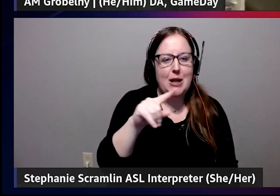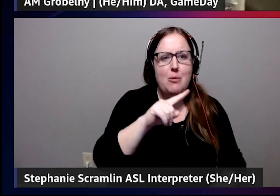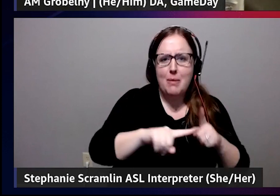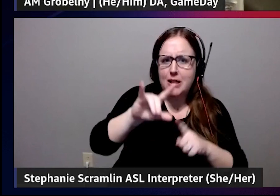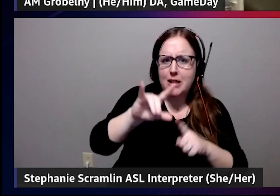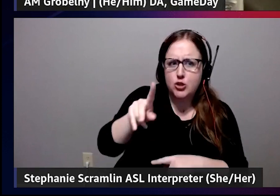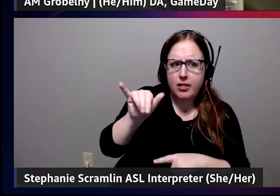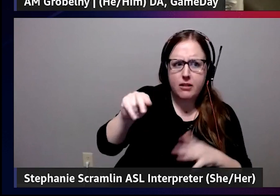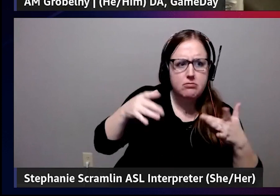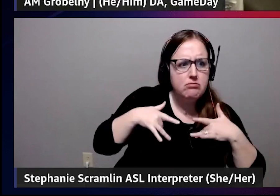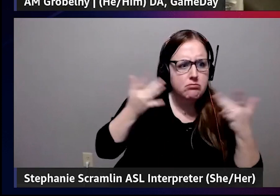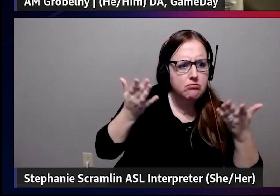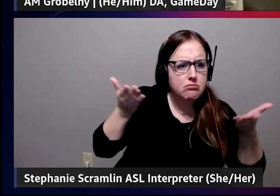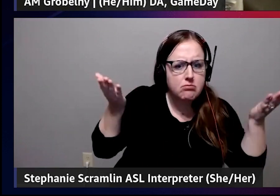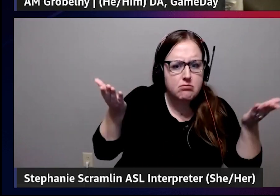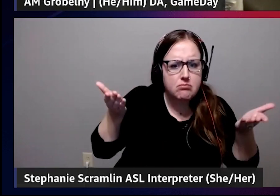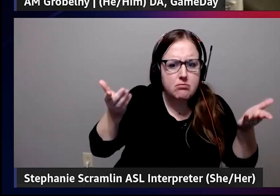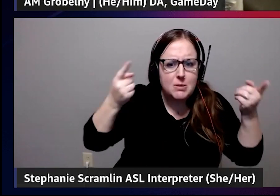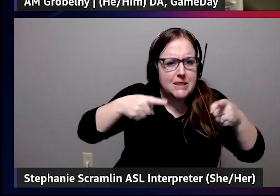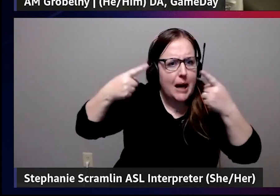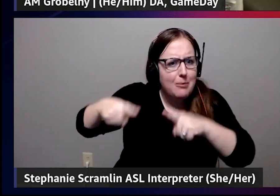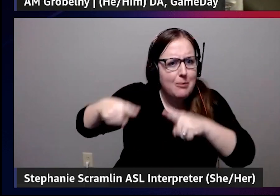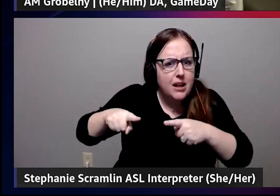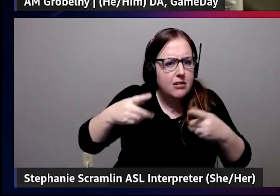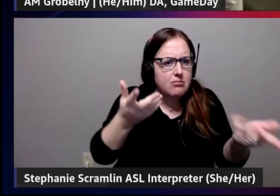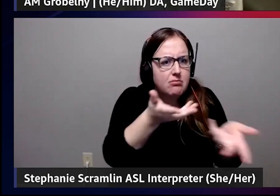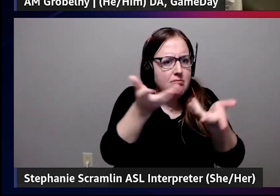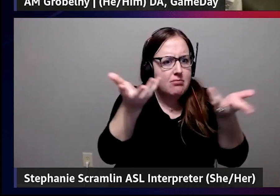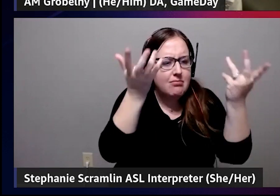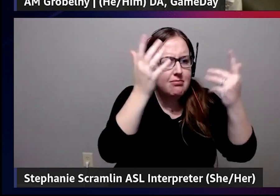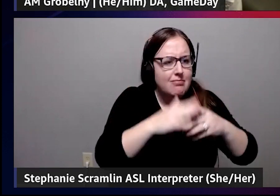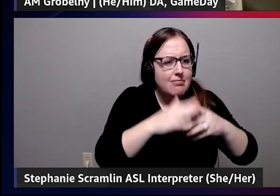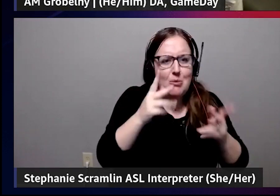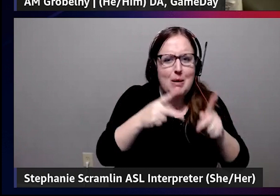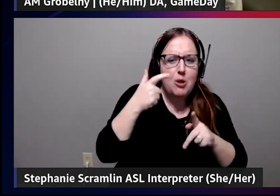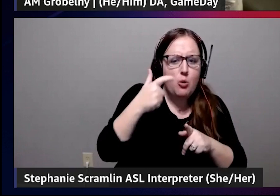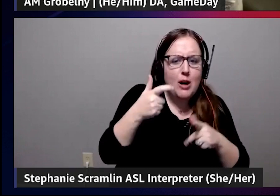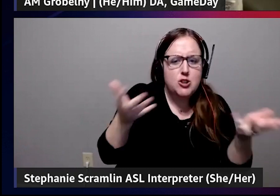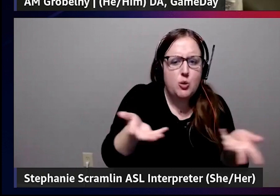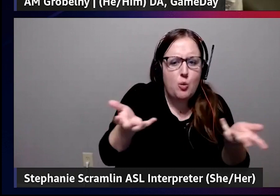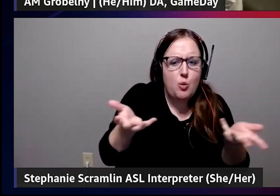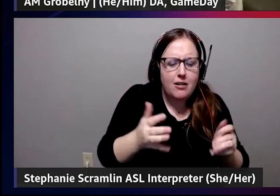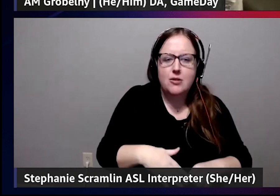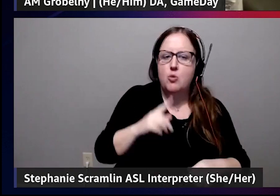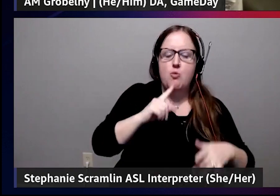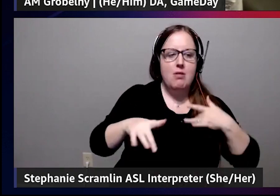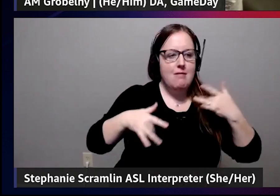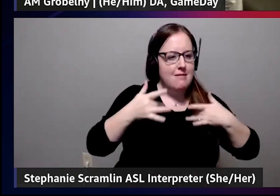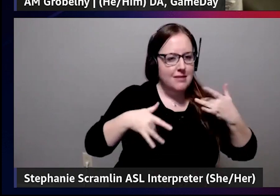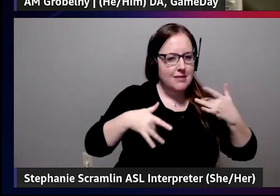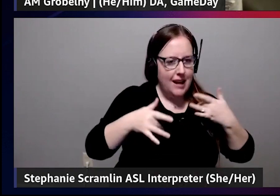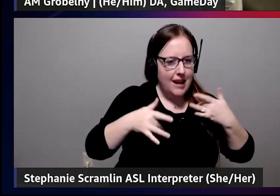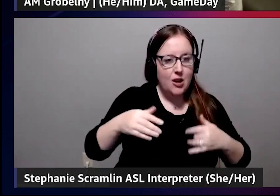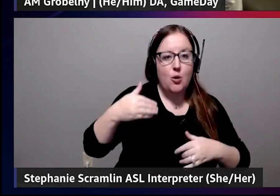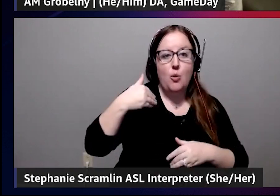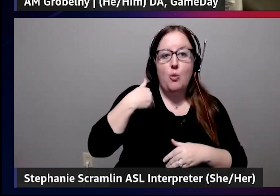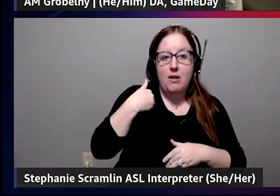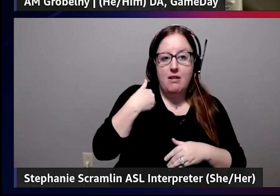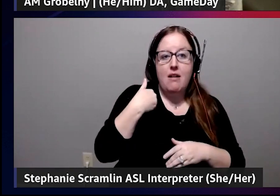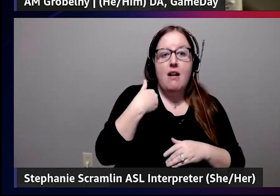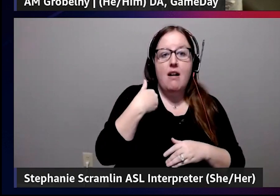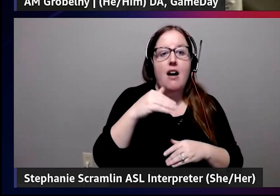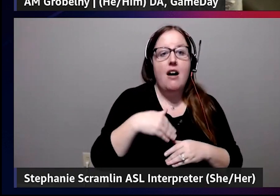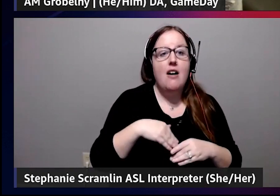What are we doing? What is this stream that people have turned into or tuned into? Pretty exciting. We've got a series